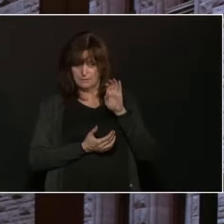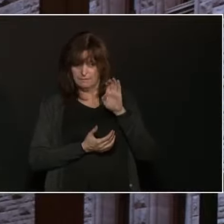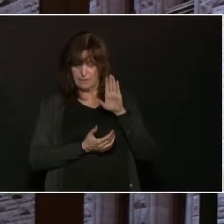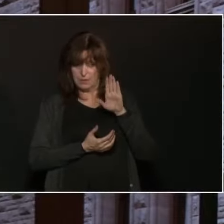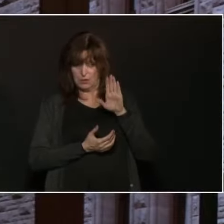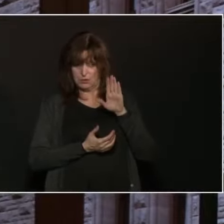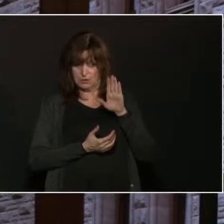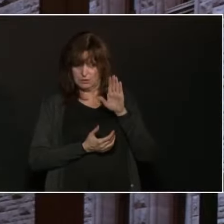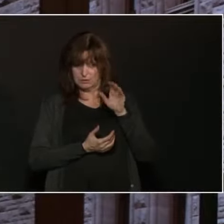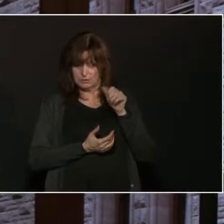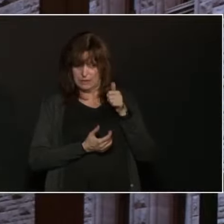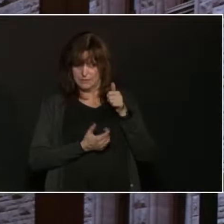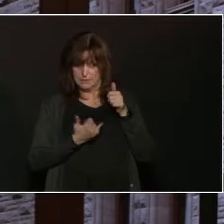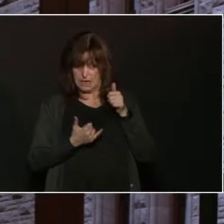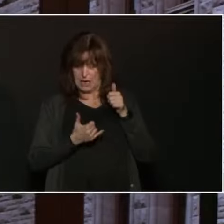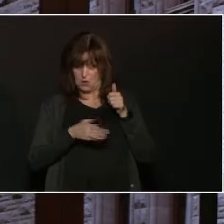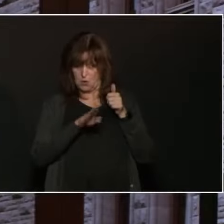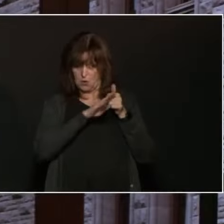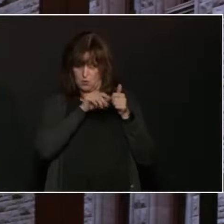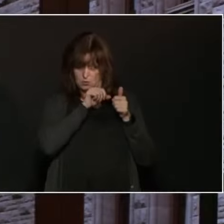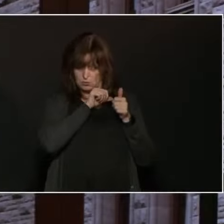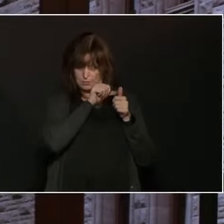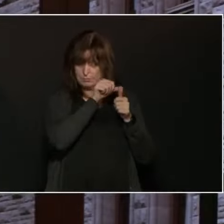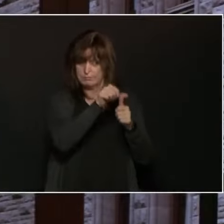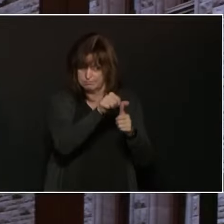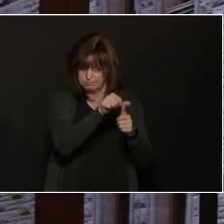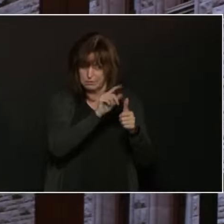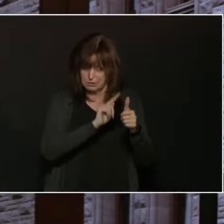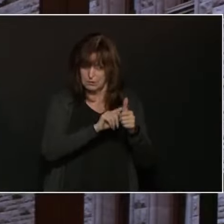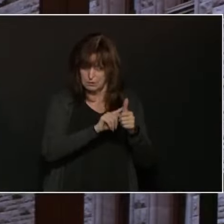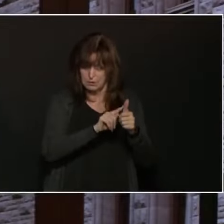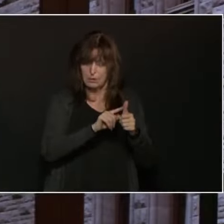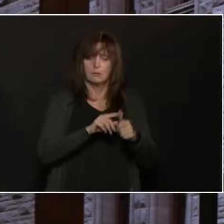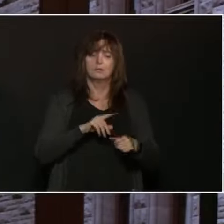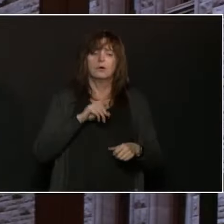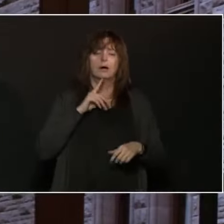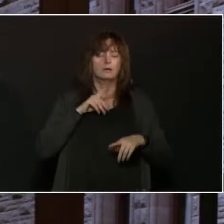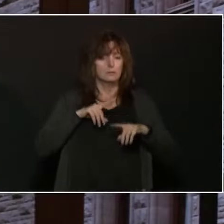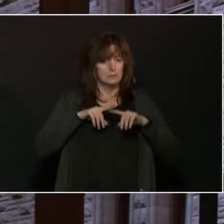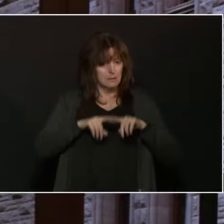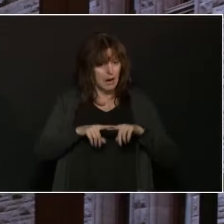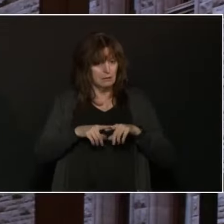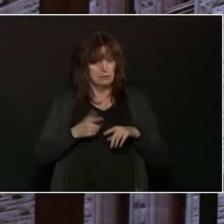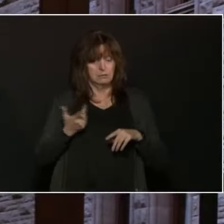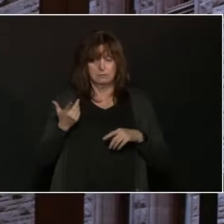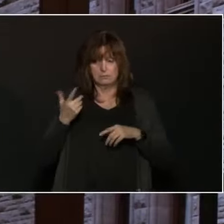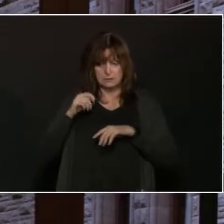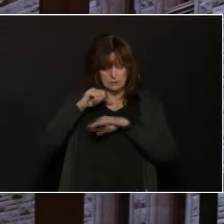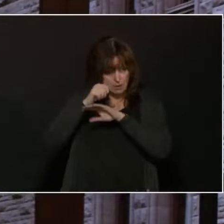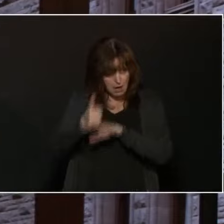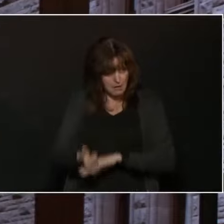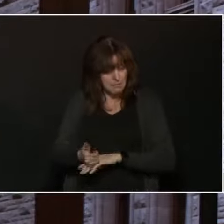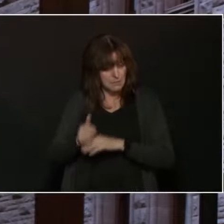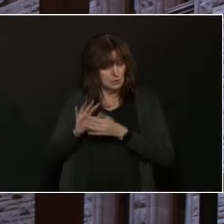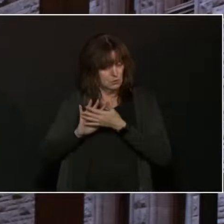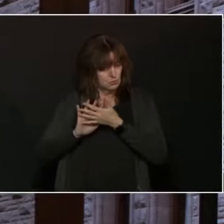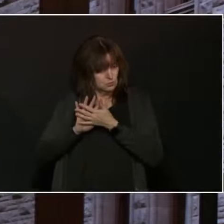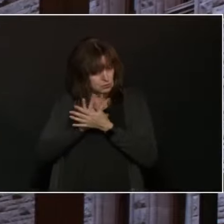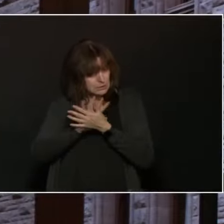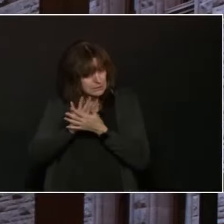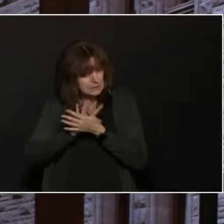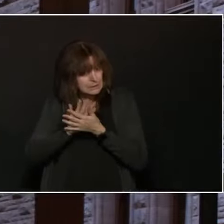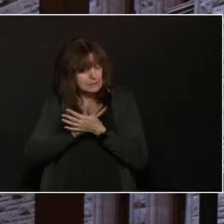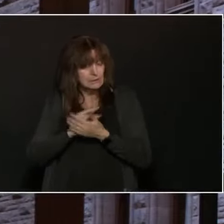The combination is can we put in place all the screening tools and methods we need to say, even if there is the presence of high transmission in the